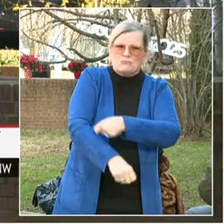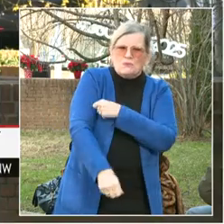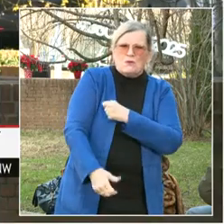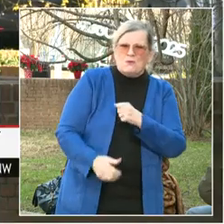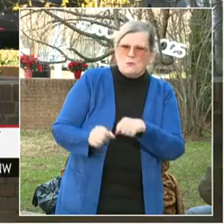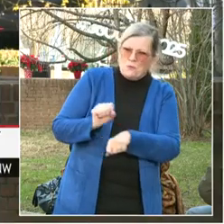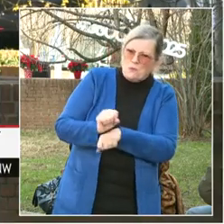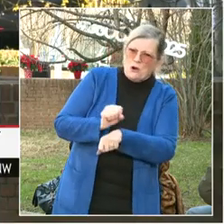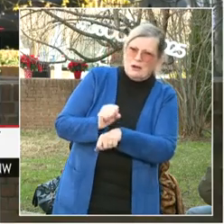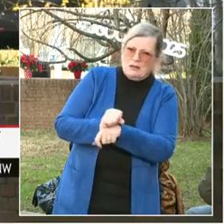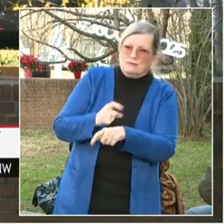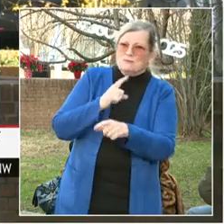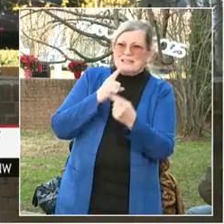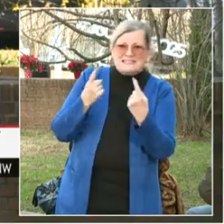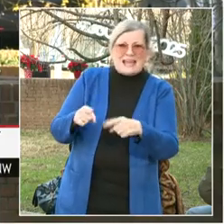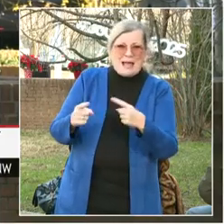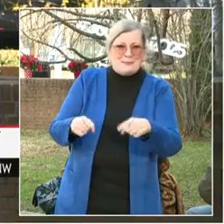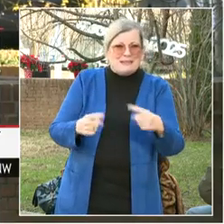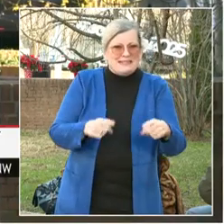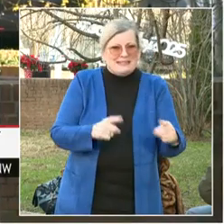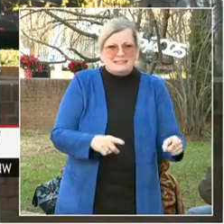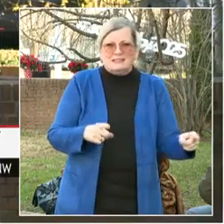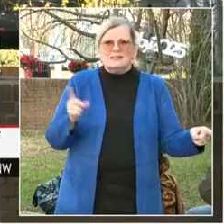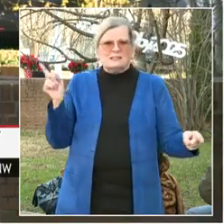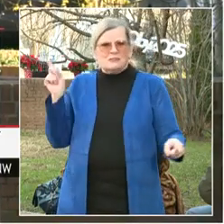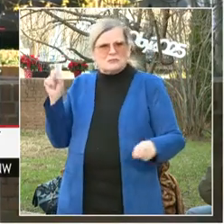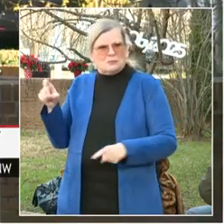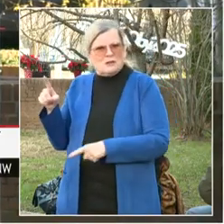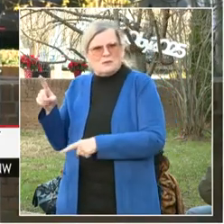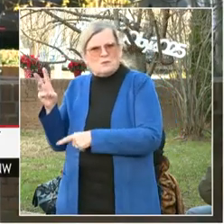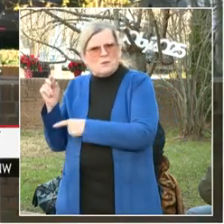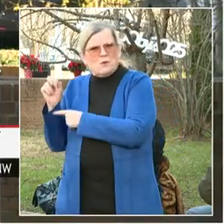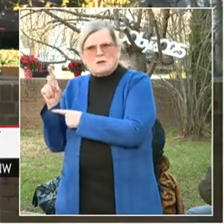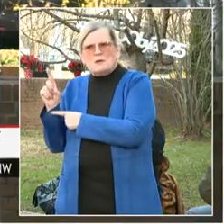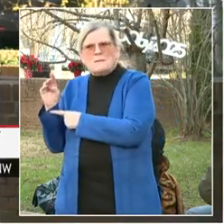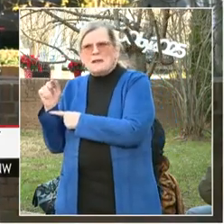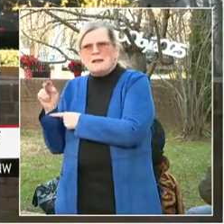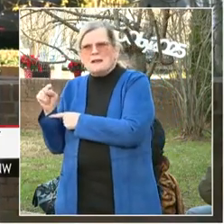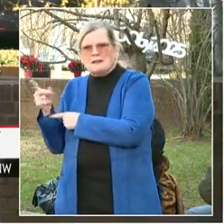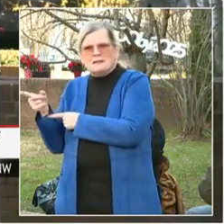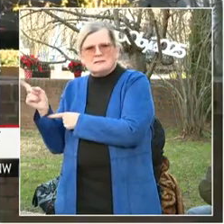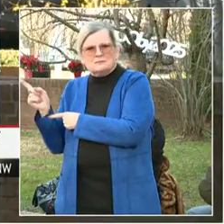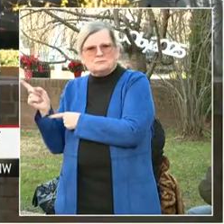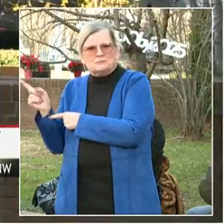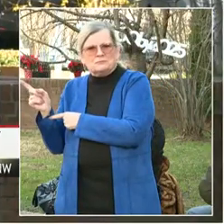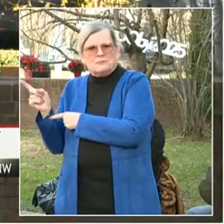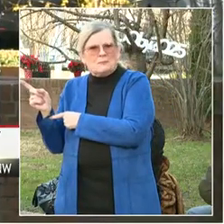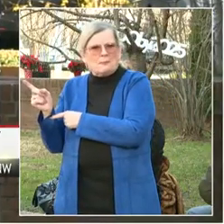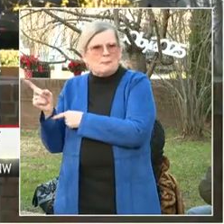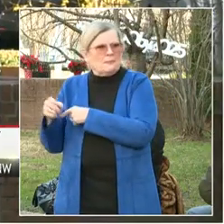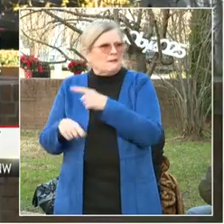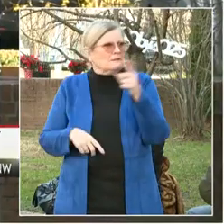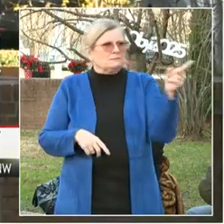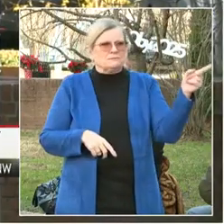Okay, there's a question about the Wortman. Got it. Who was second?